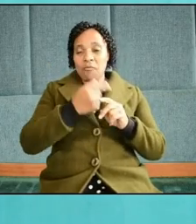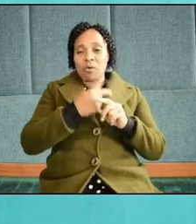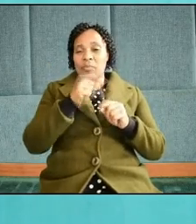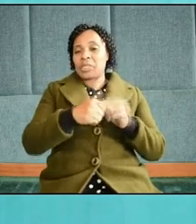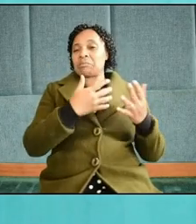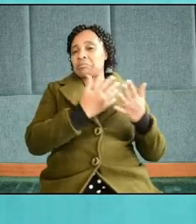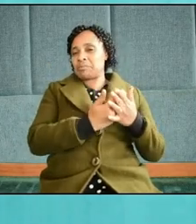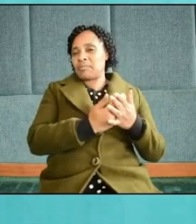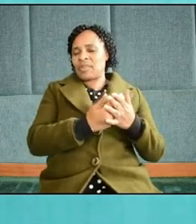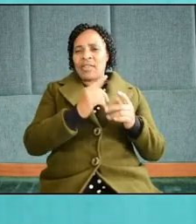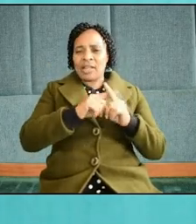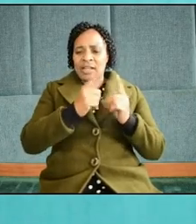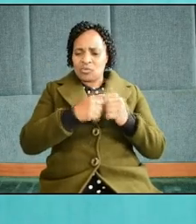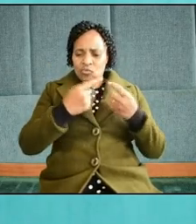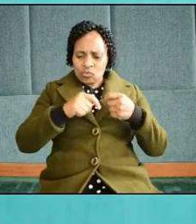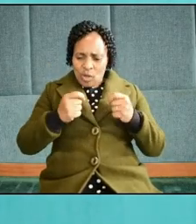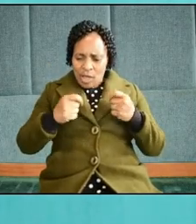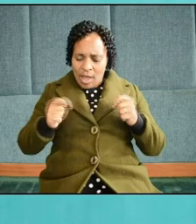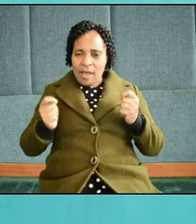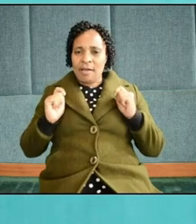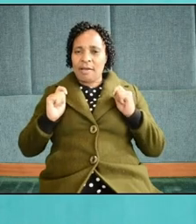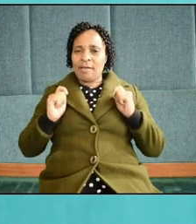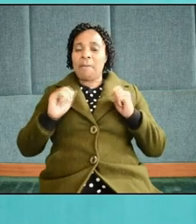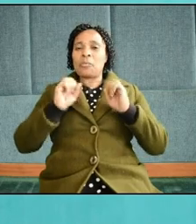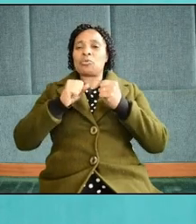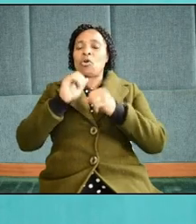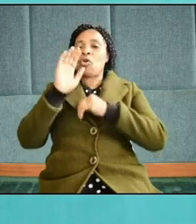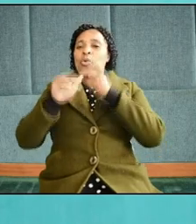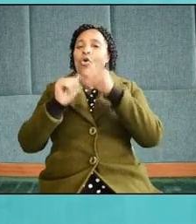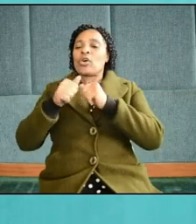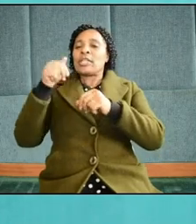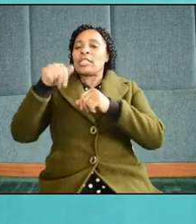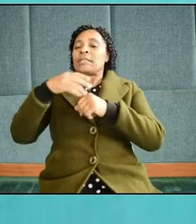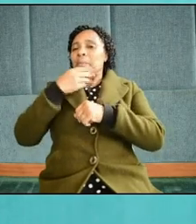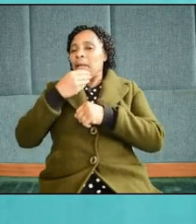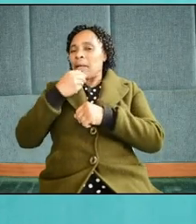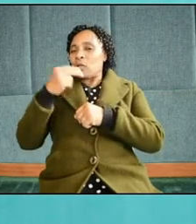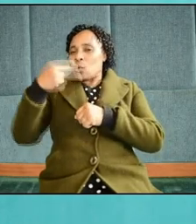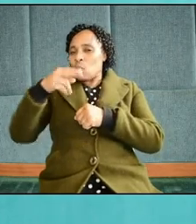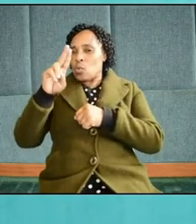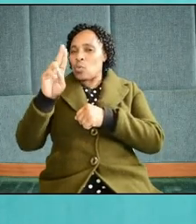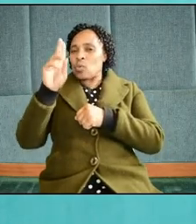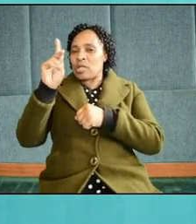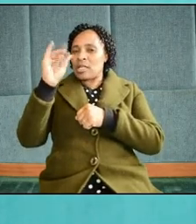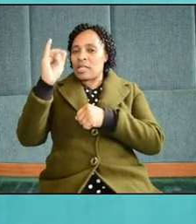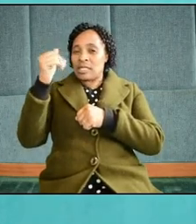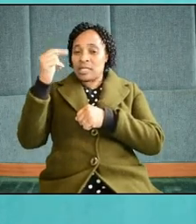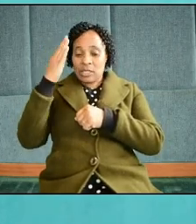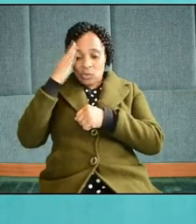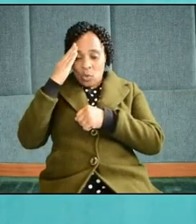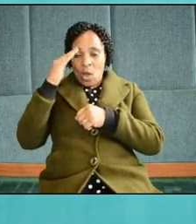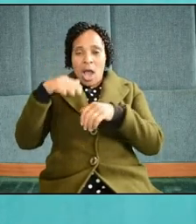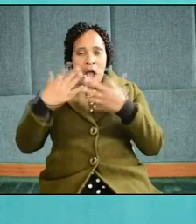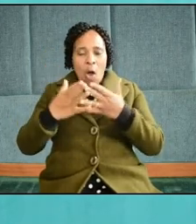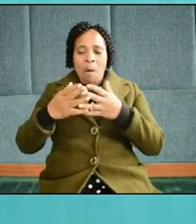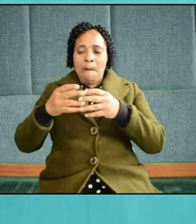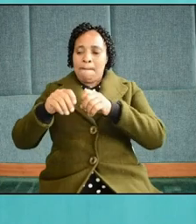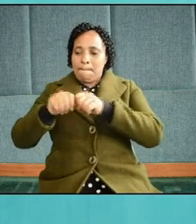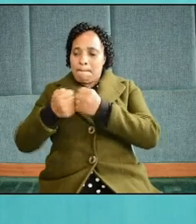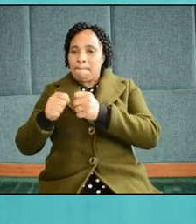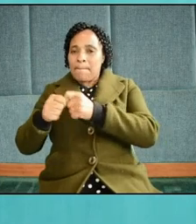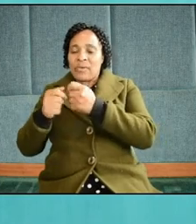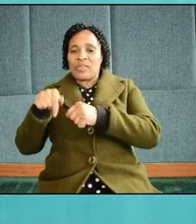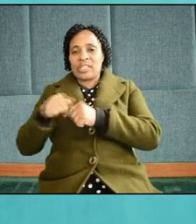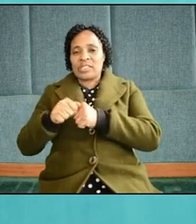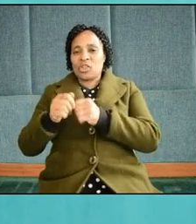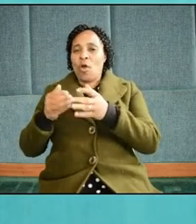here. And so they said to test it, we're going to call this Houdini and see if he's able to break away or break out of